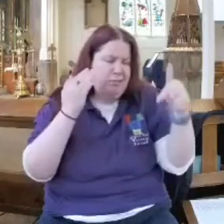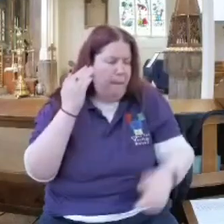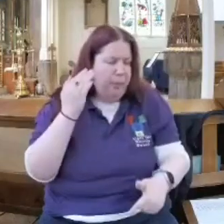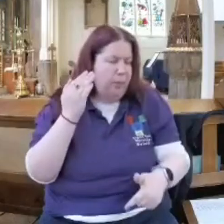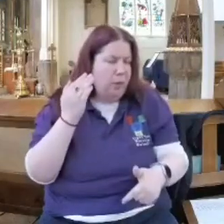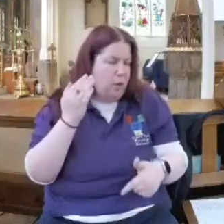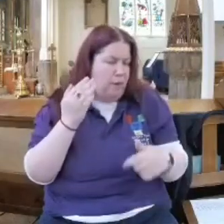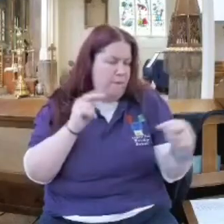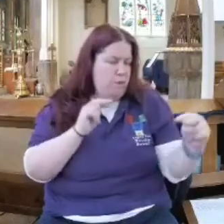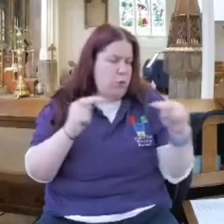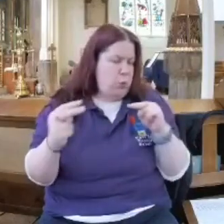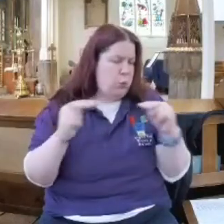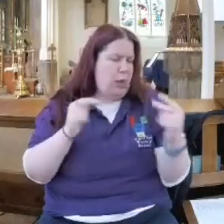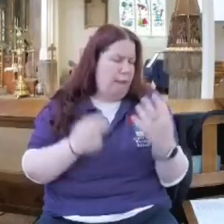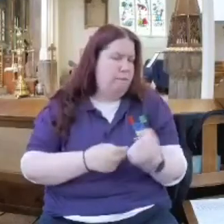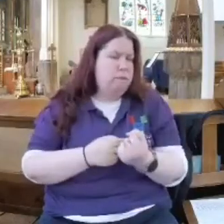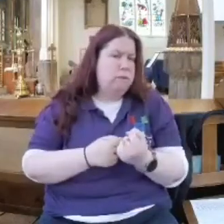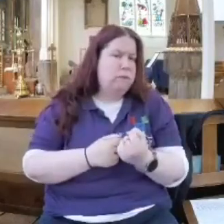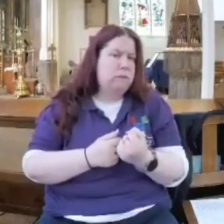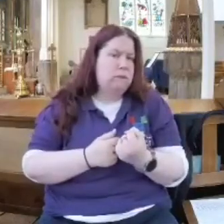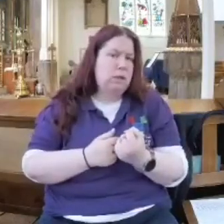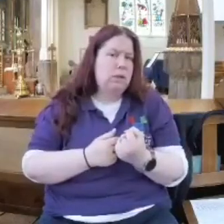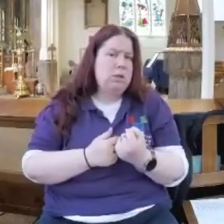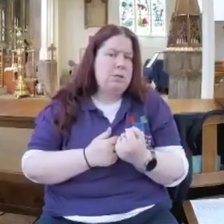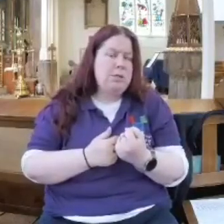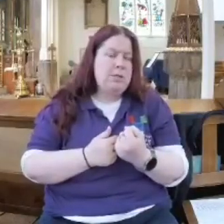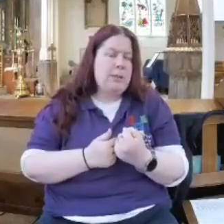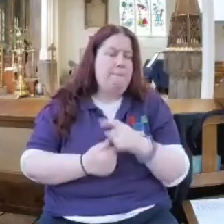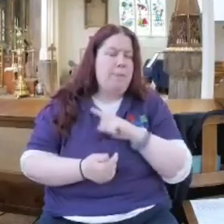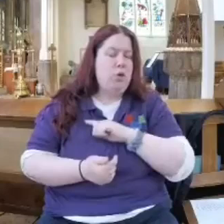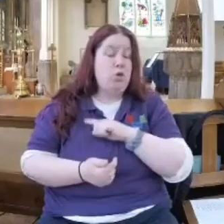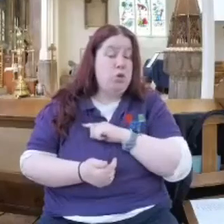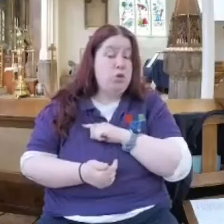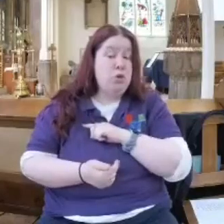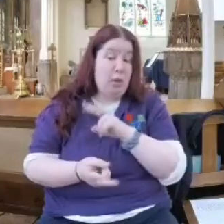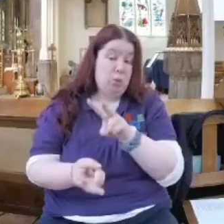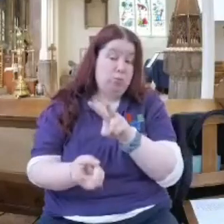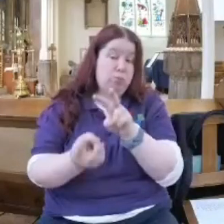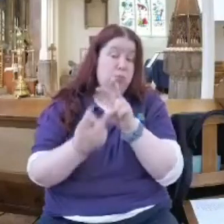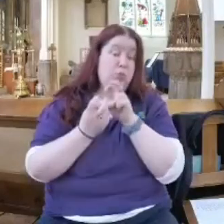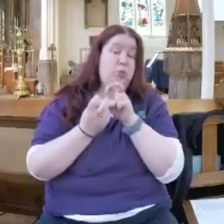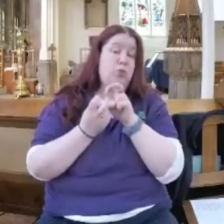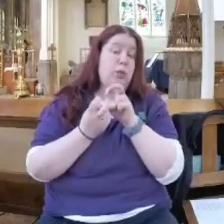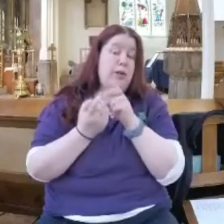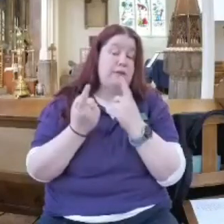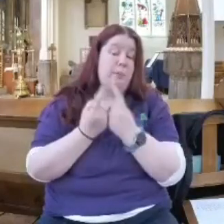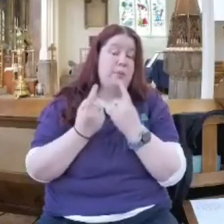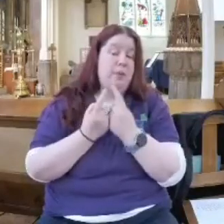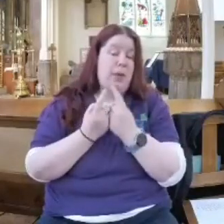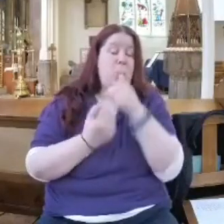least because people tend to hear the story that reinforces a belief that they already